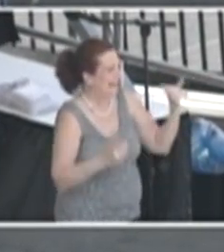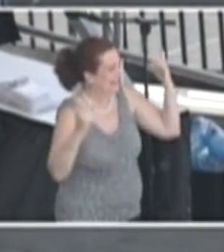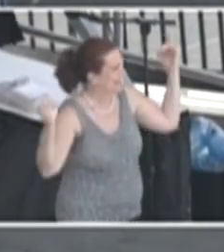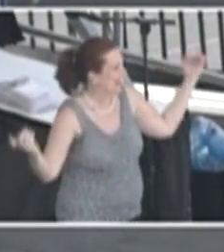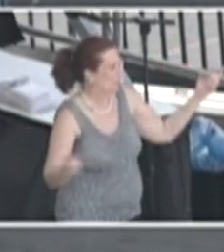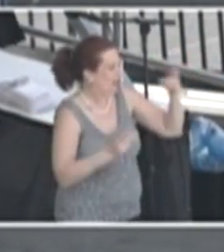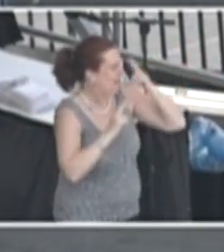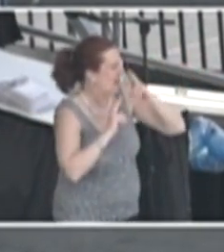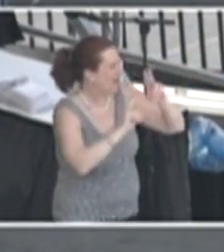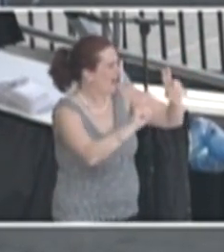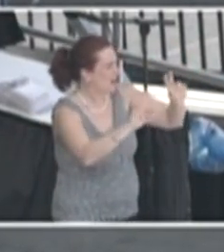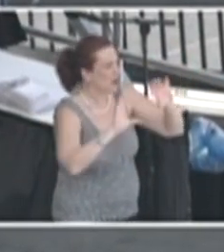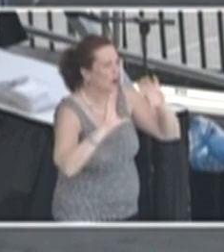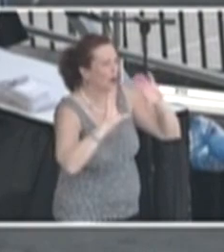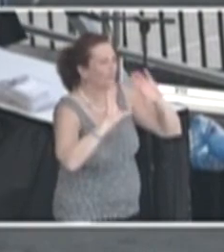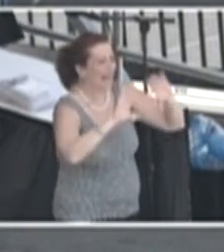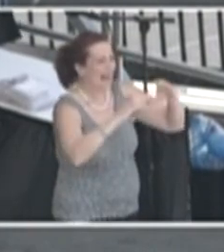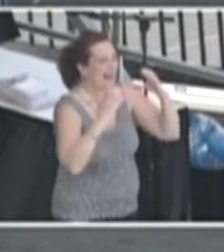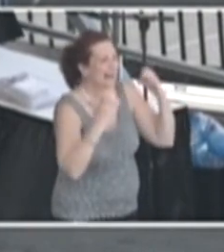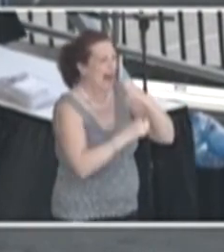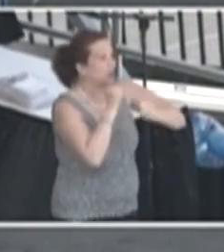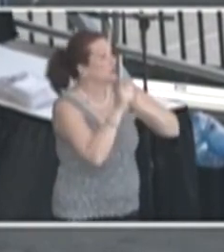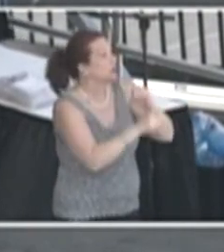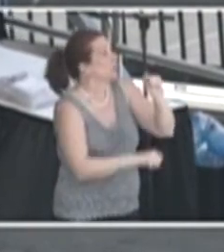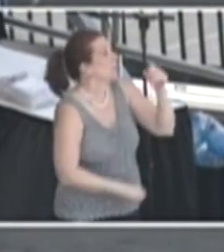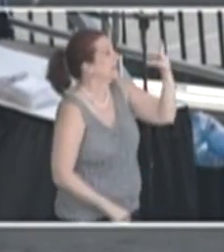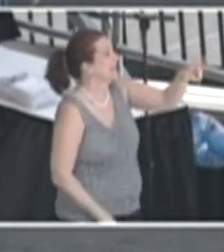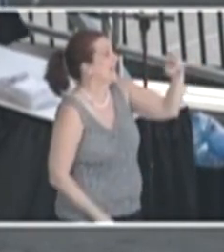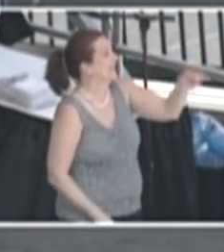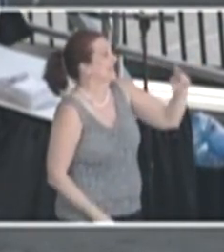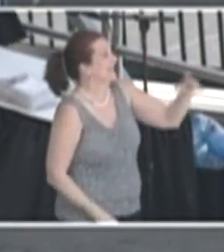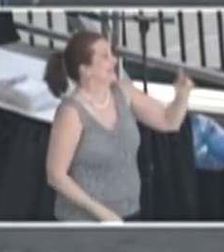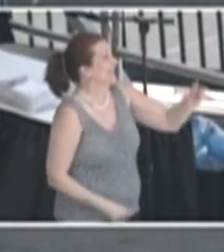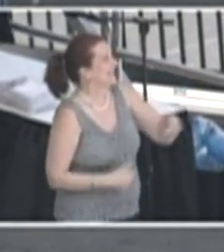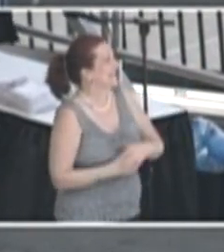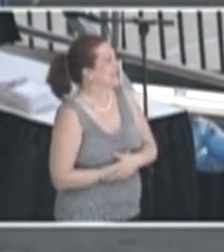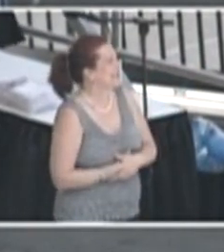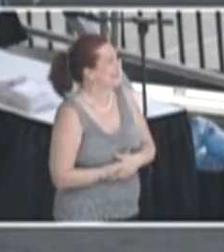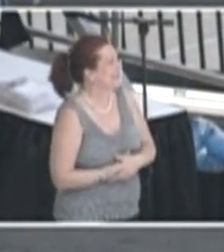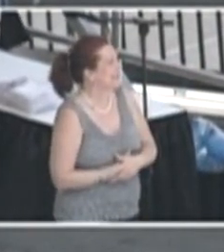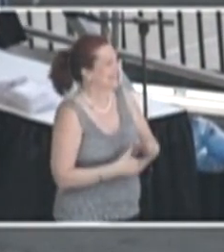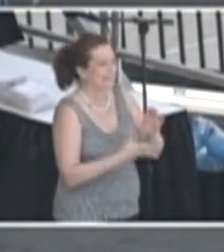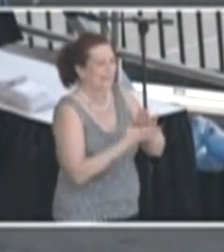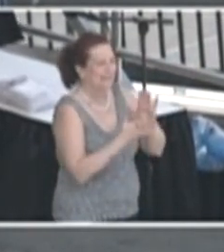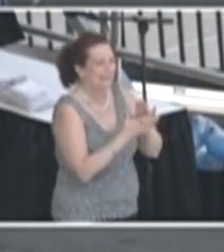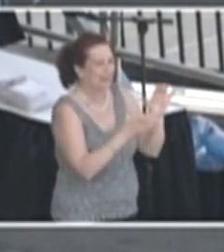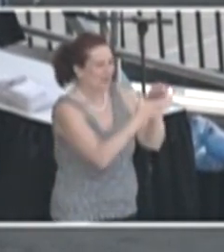class of 2017. Head for the water coolers.